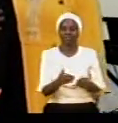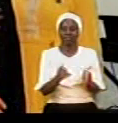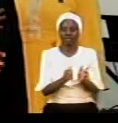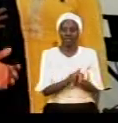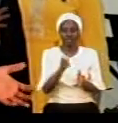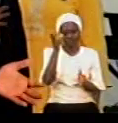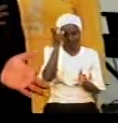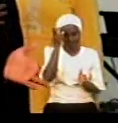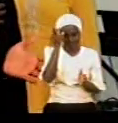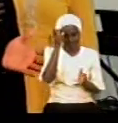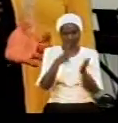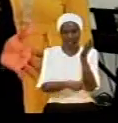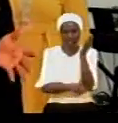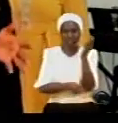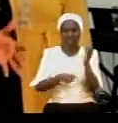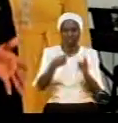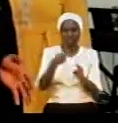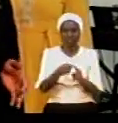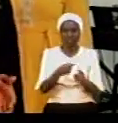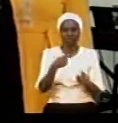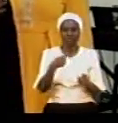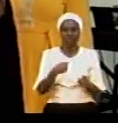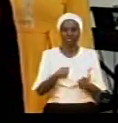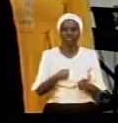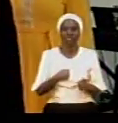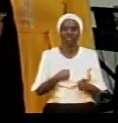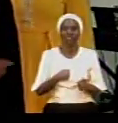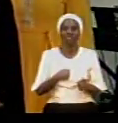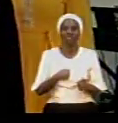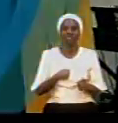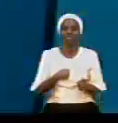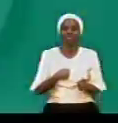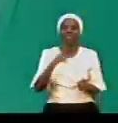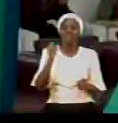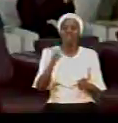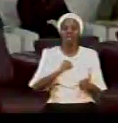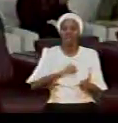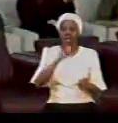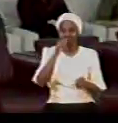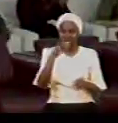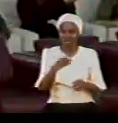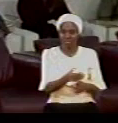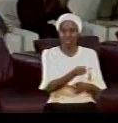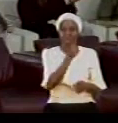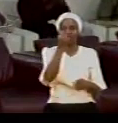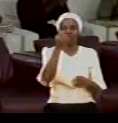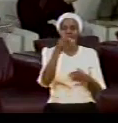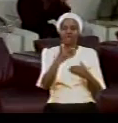Yes, I'm taking it back. Taking it back.